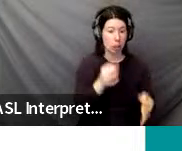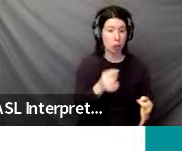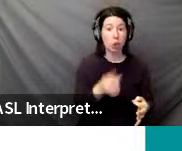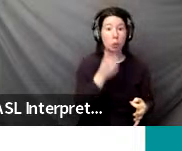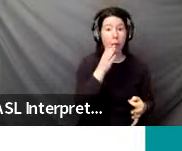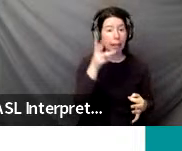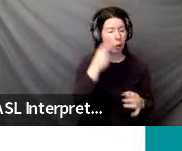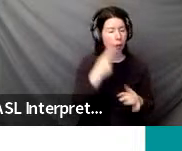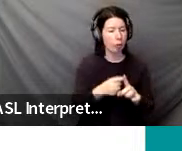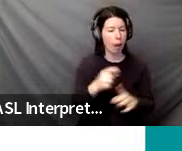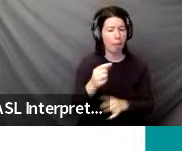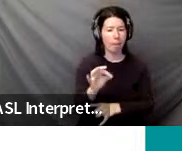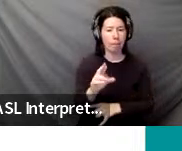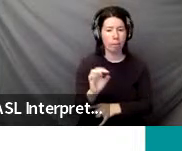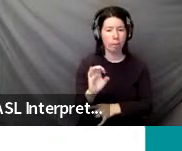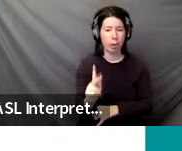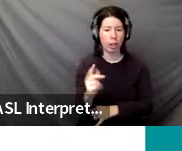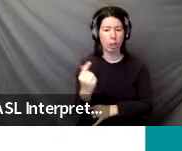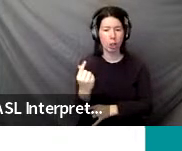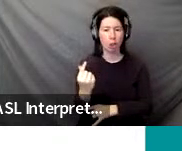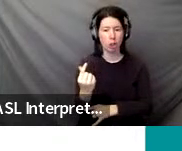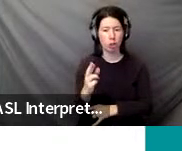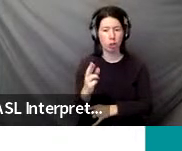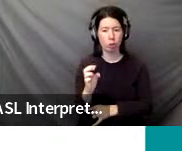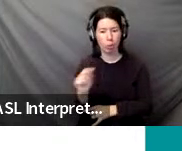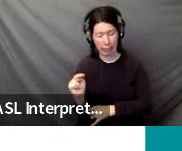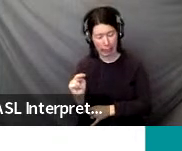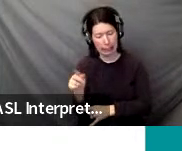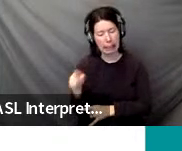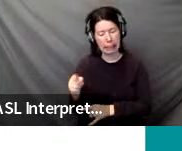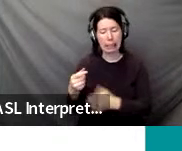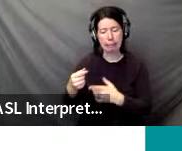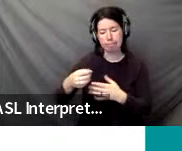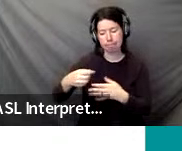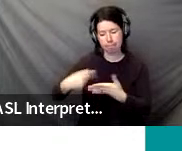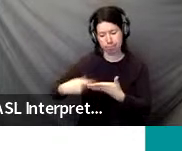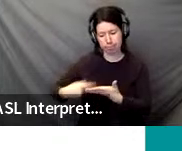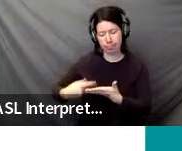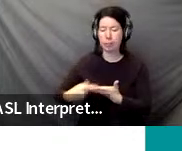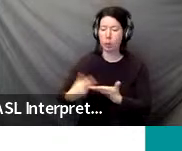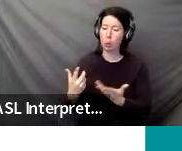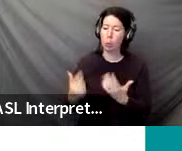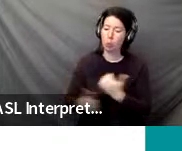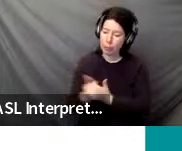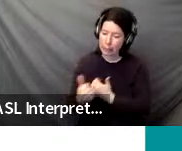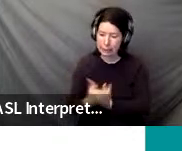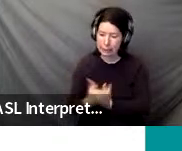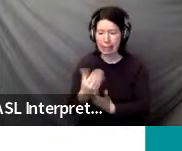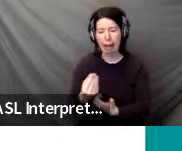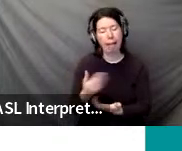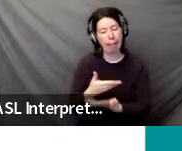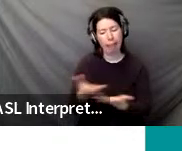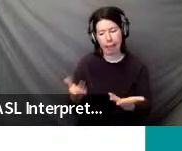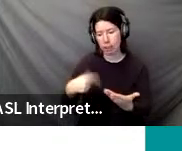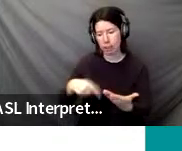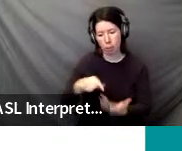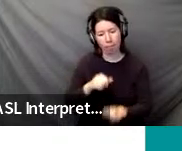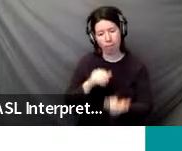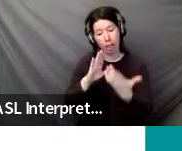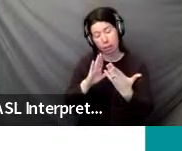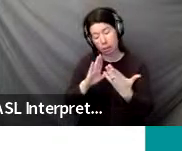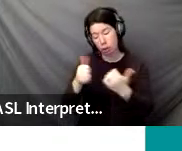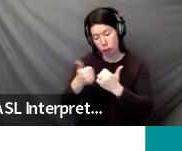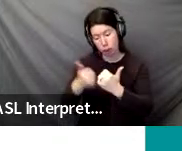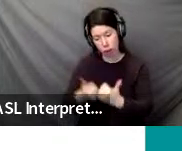he goes through the estimate and the risk that we face. Time is one of our biggest challenges, so staying on schedule is